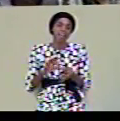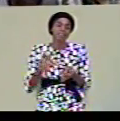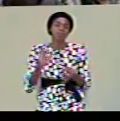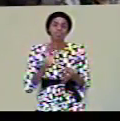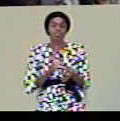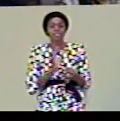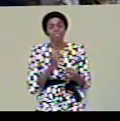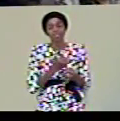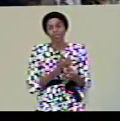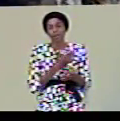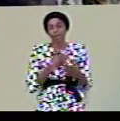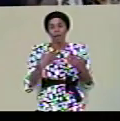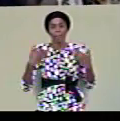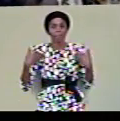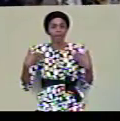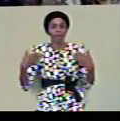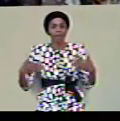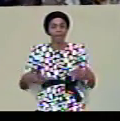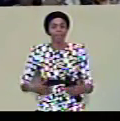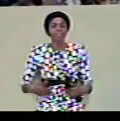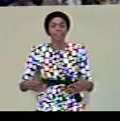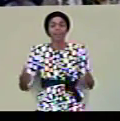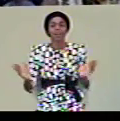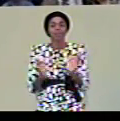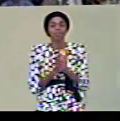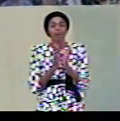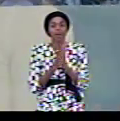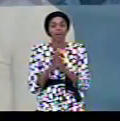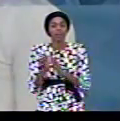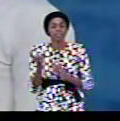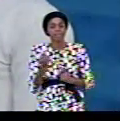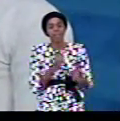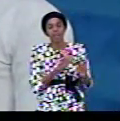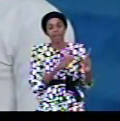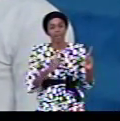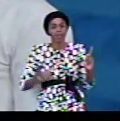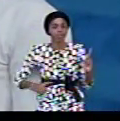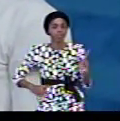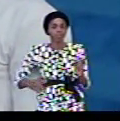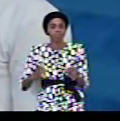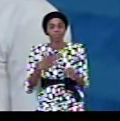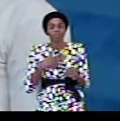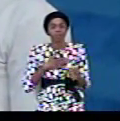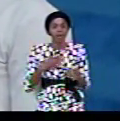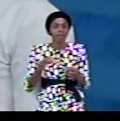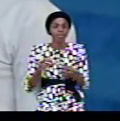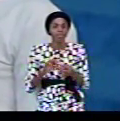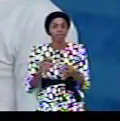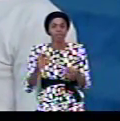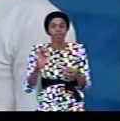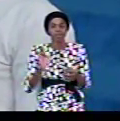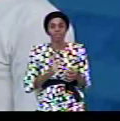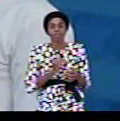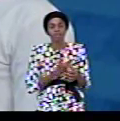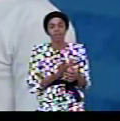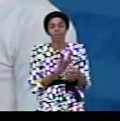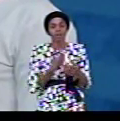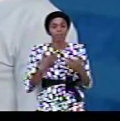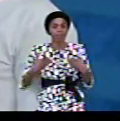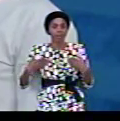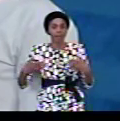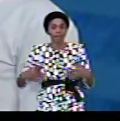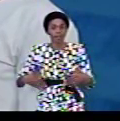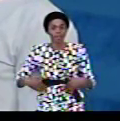my spirit, soul, and body. Praise the Lord, my spirit, soul,